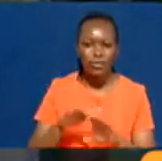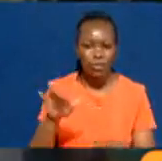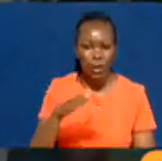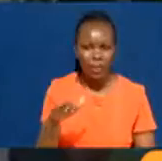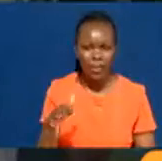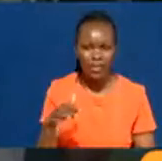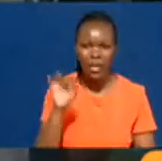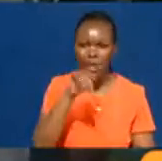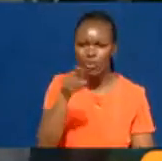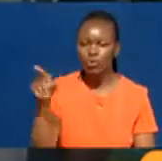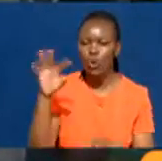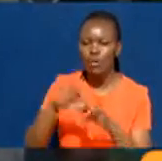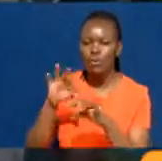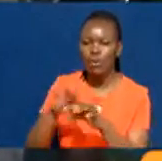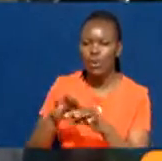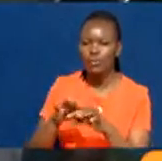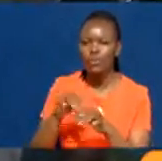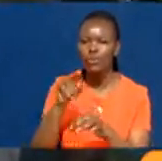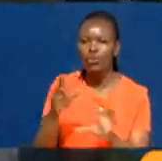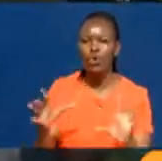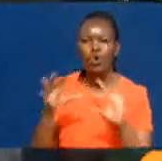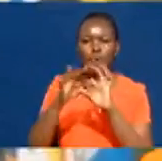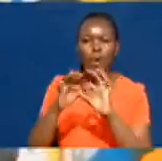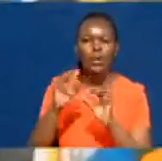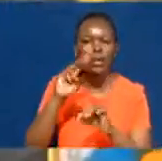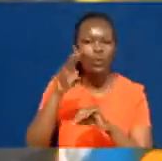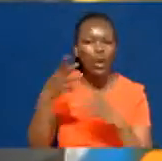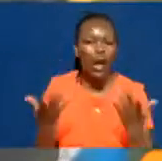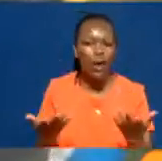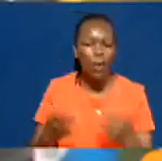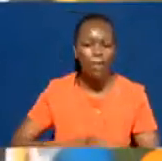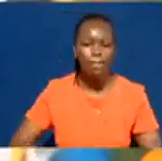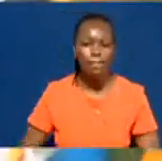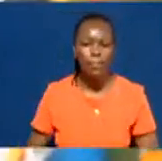opposition parties in the election? Thank you so much. Thank you very much.